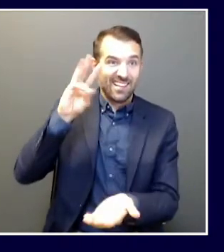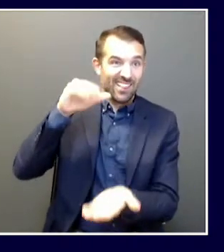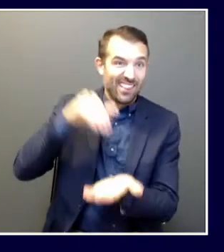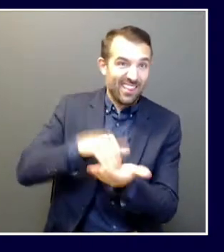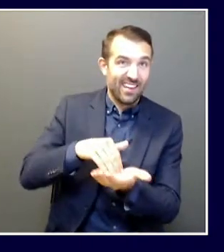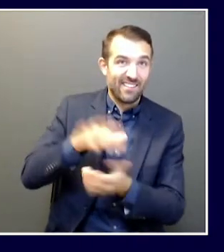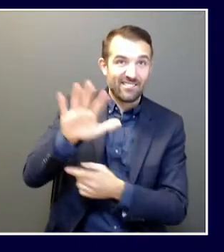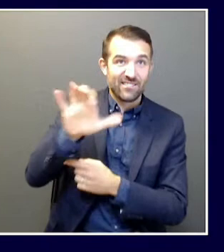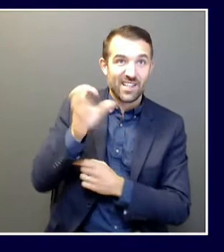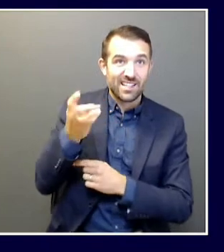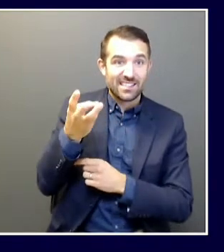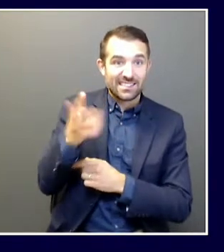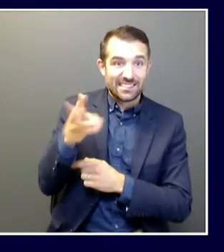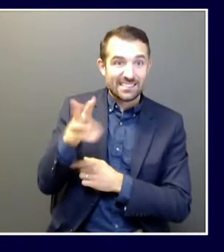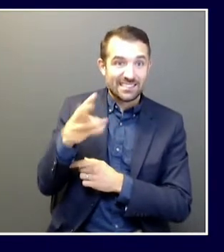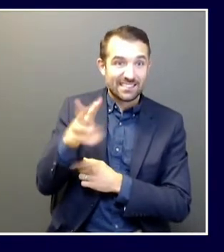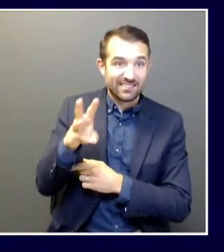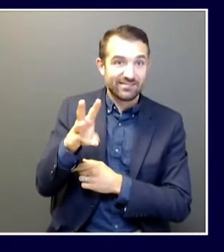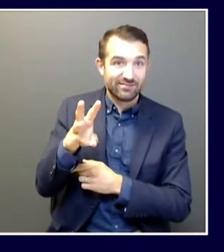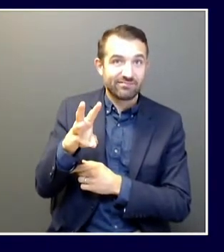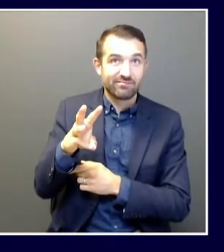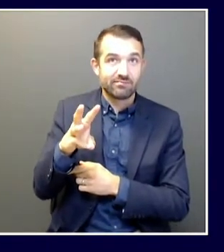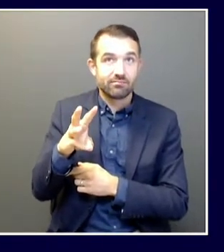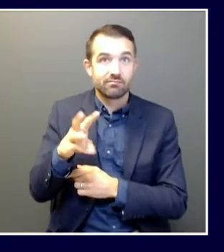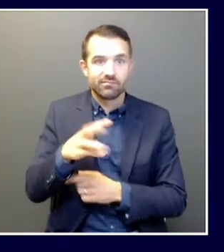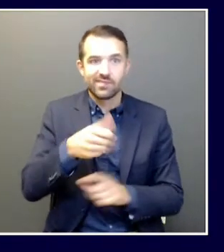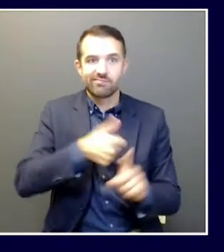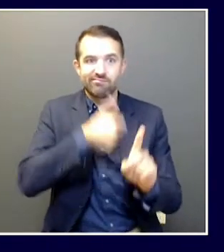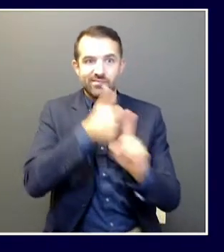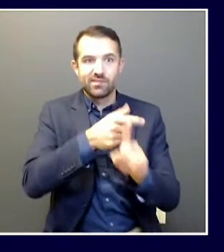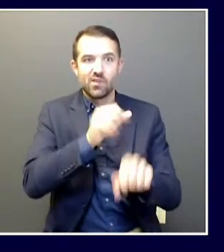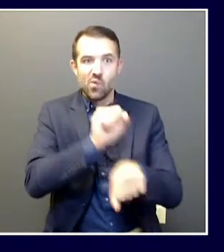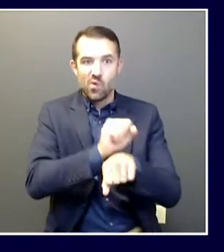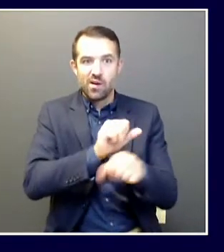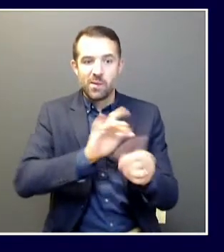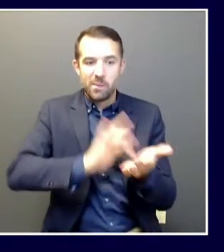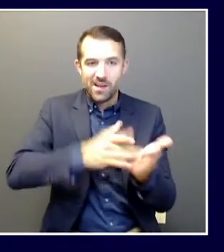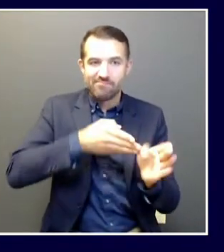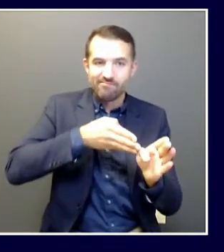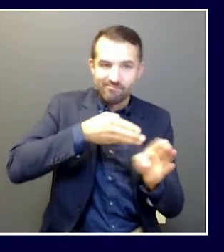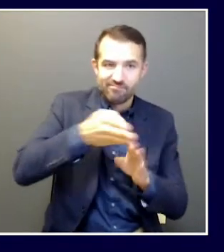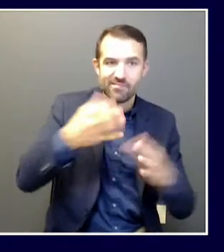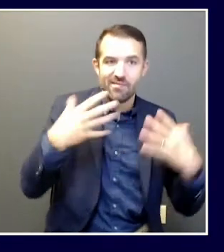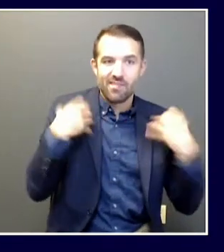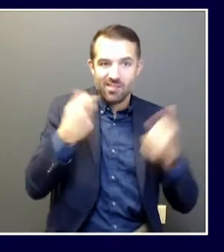6,516 individuals who are identified as healthcare workers who have been affected by COVID-19.